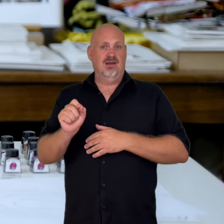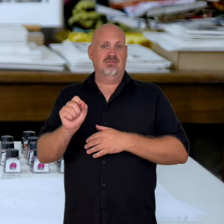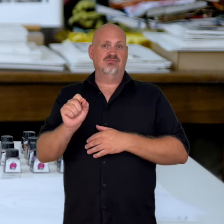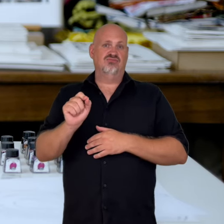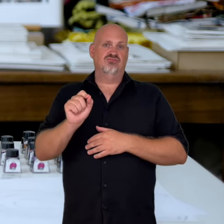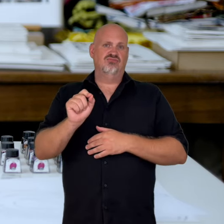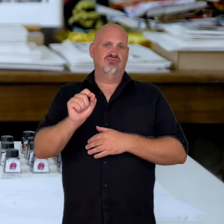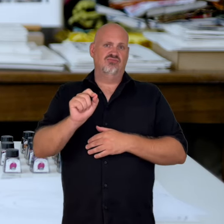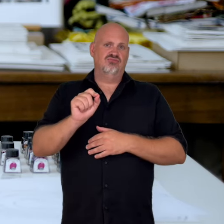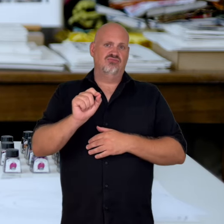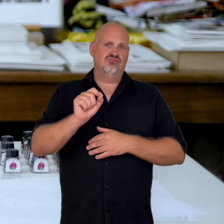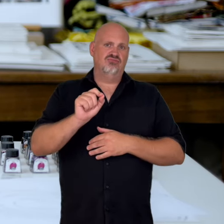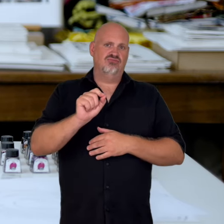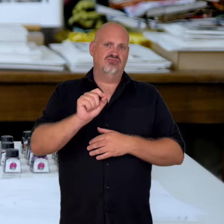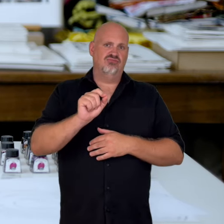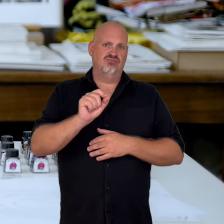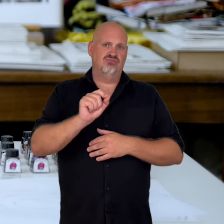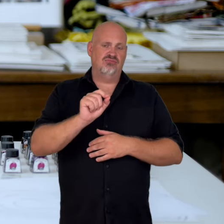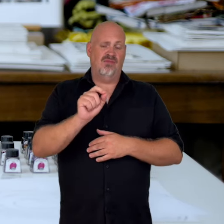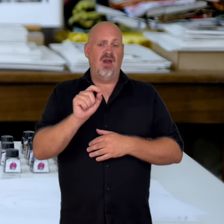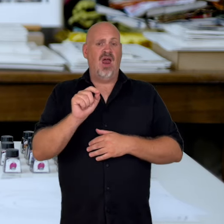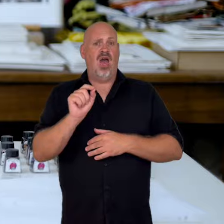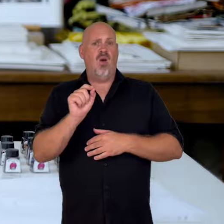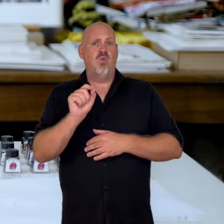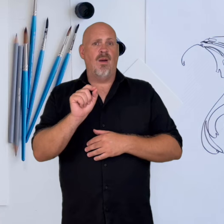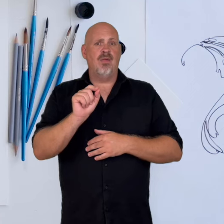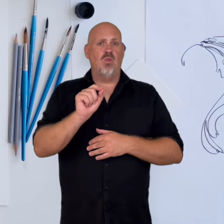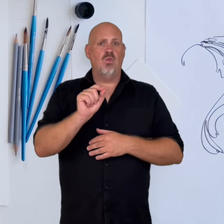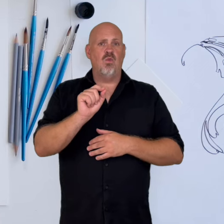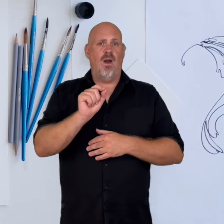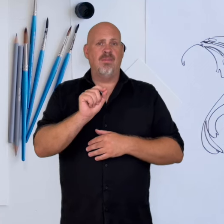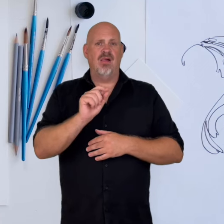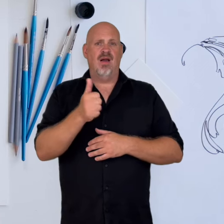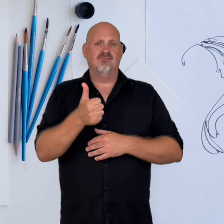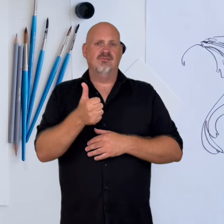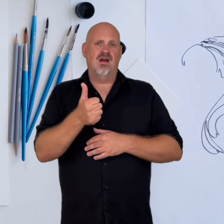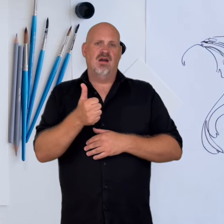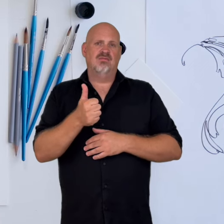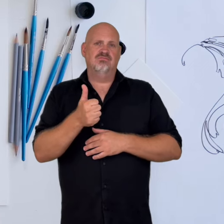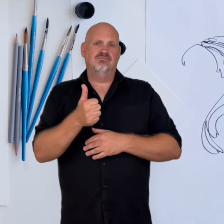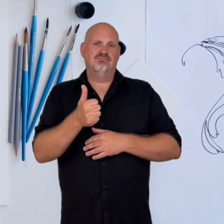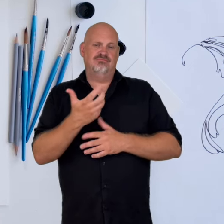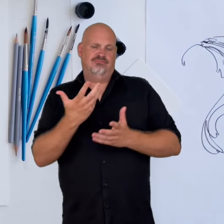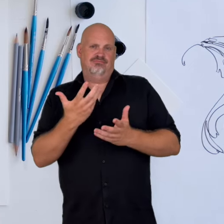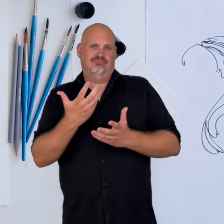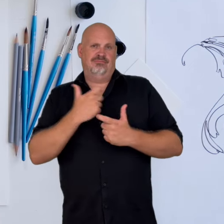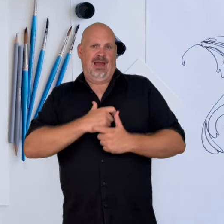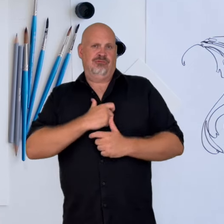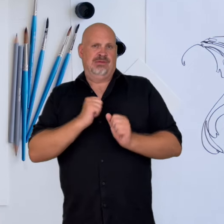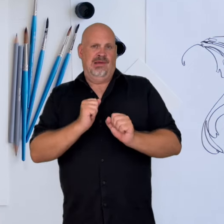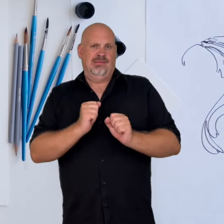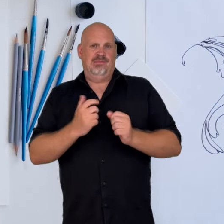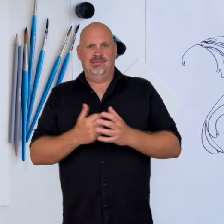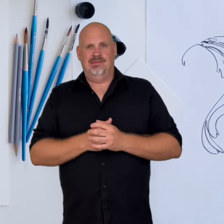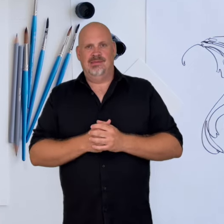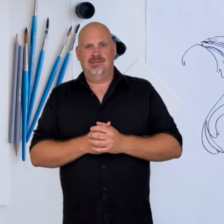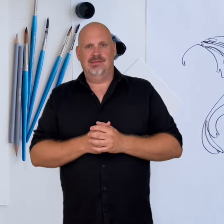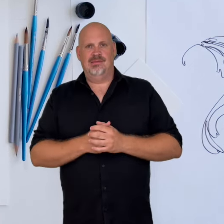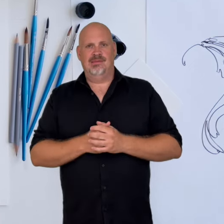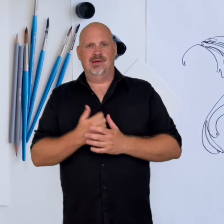activity of painting and drawing and doing. So start in the same place and then maybe push down a